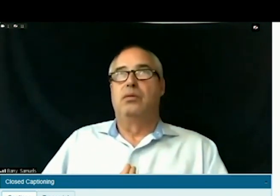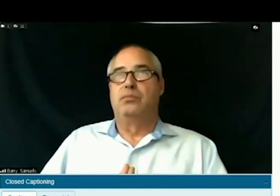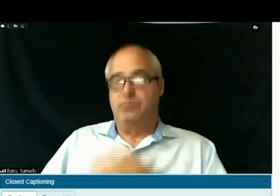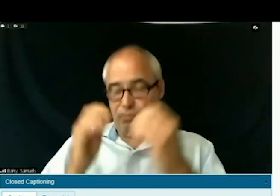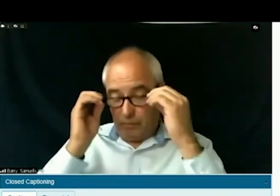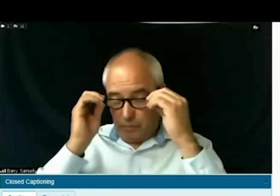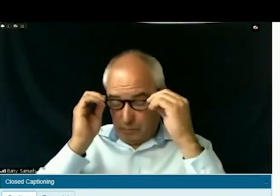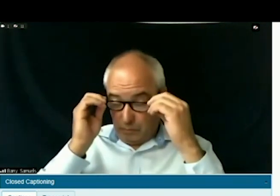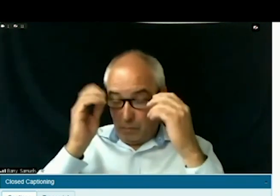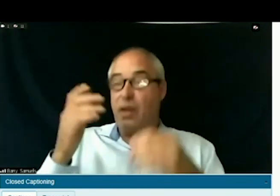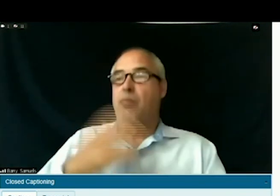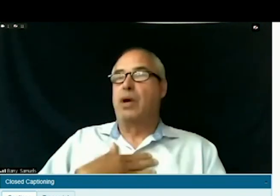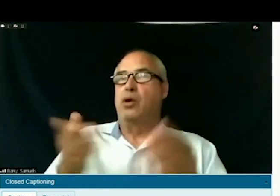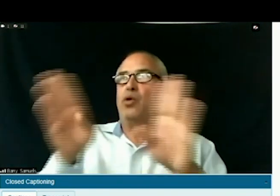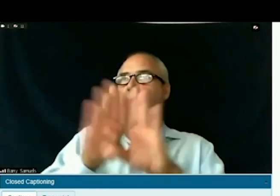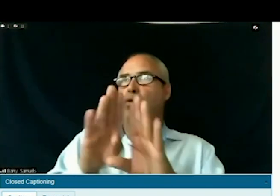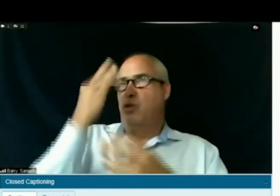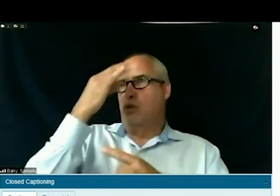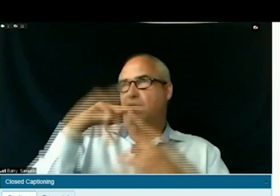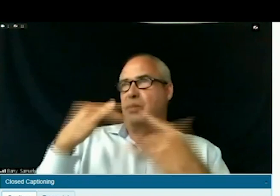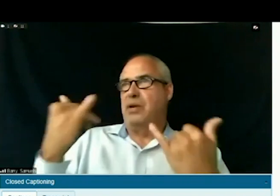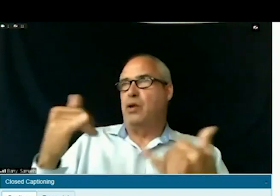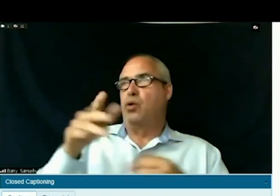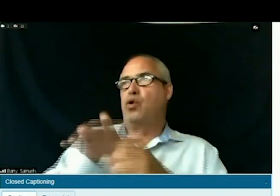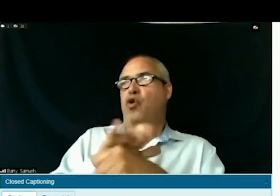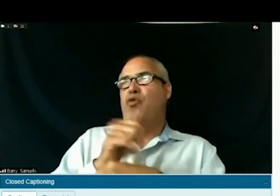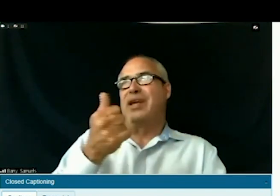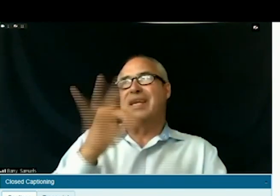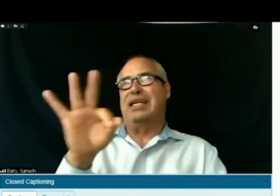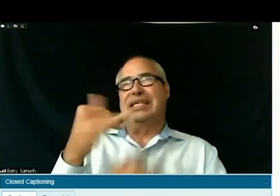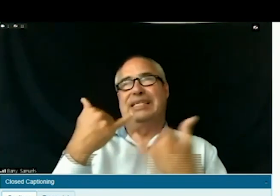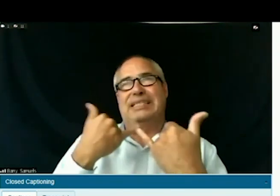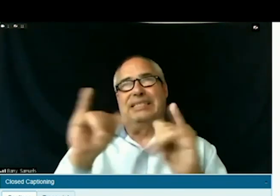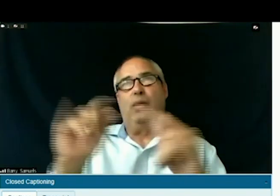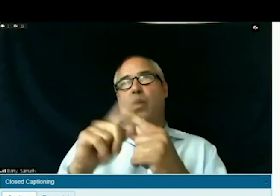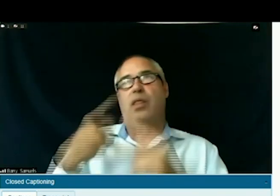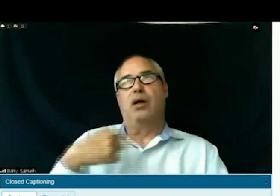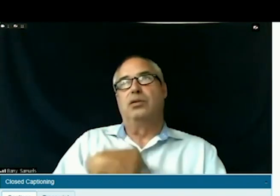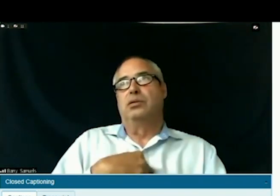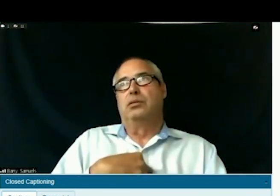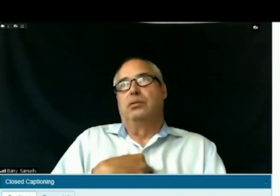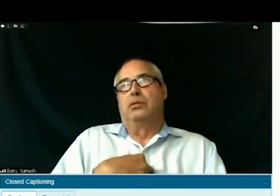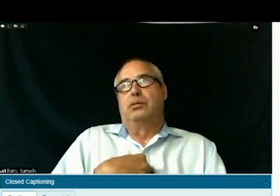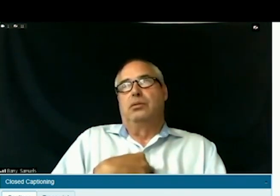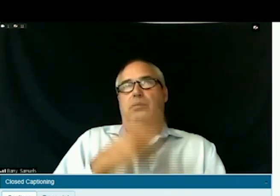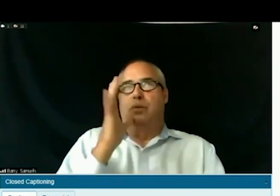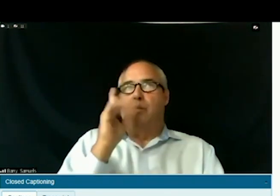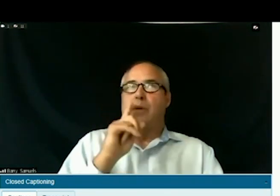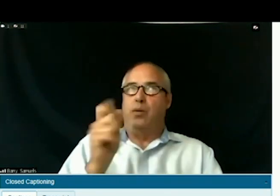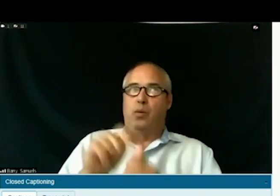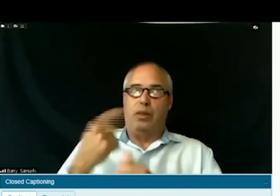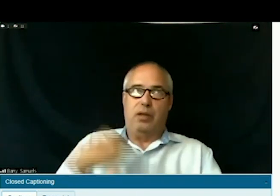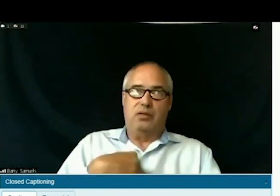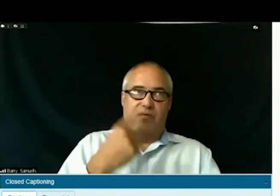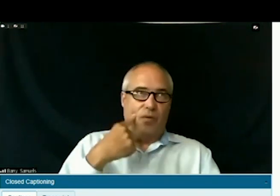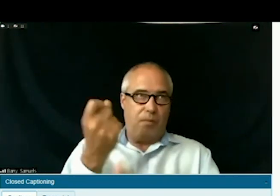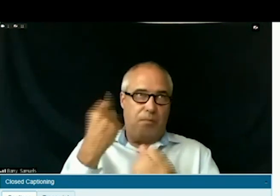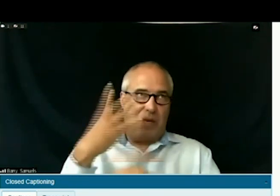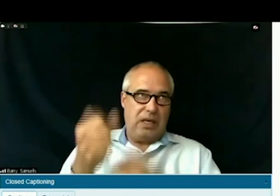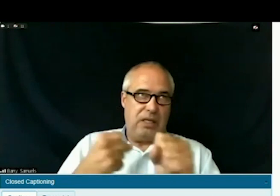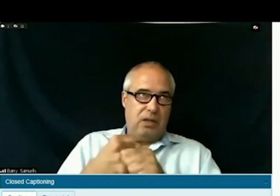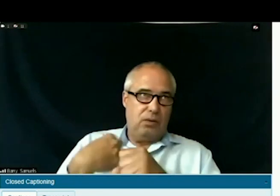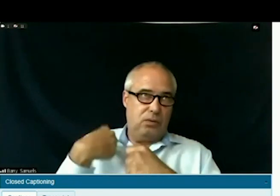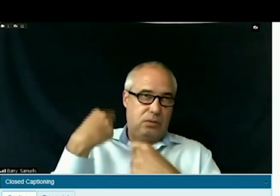My closing thoughts are that COVID-19 is still with us, and it probably is going to be with us for many years to